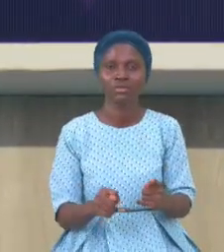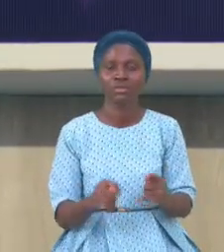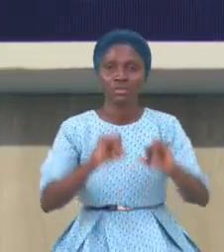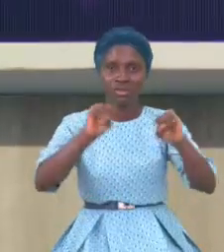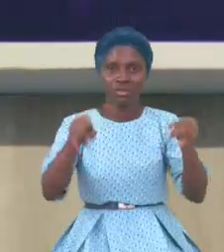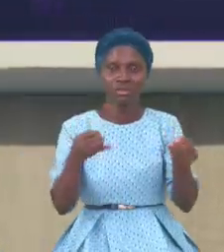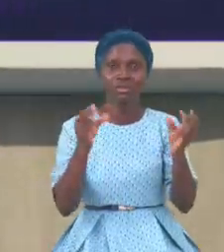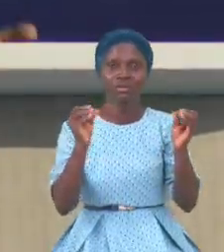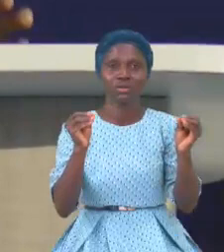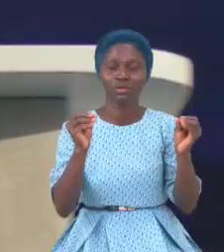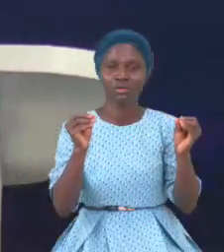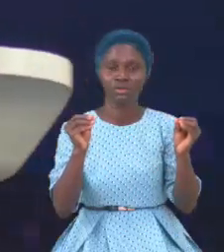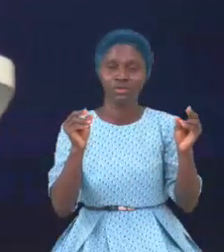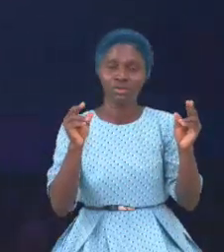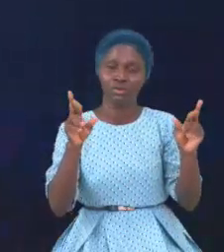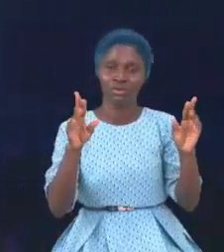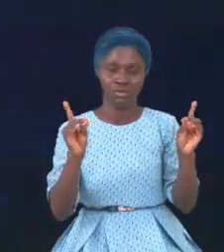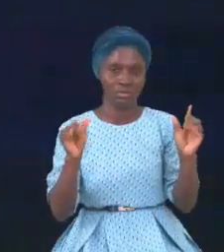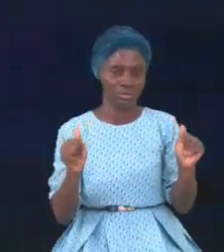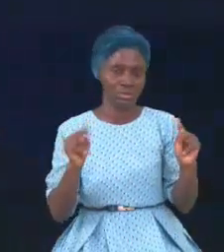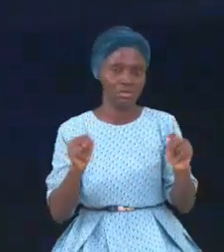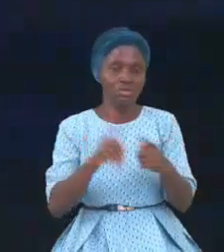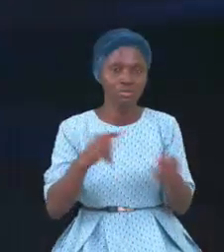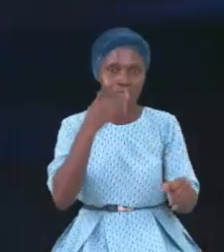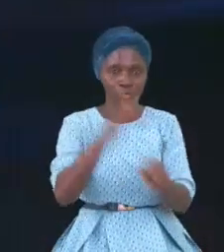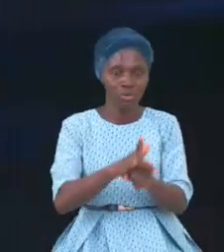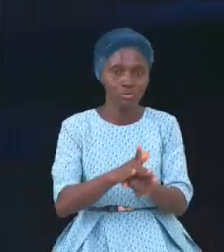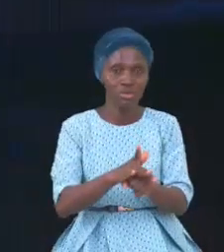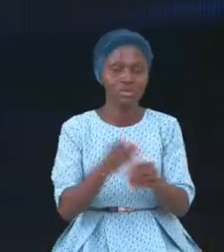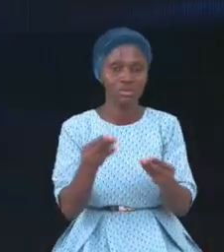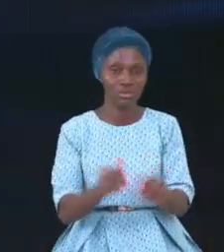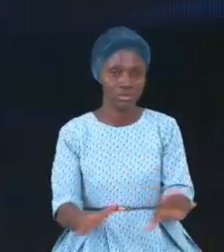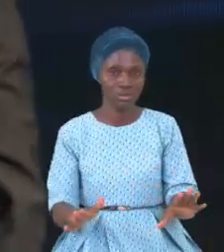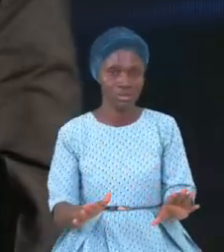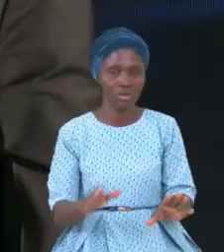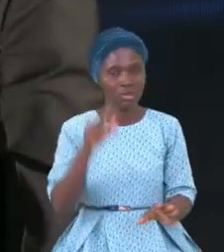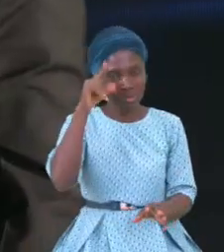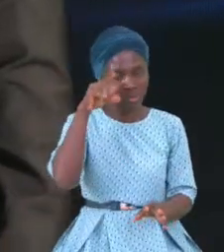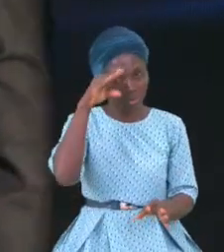land. He gave them the word of the Lord, and that